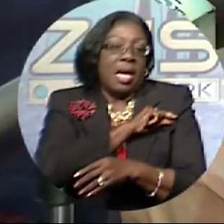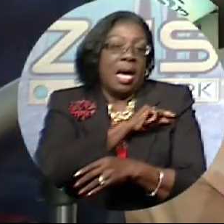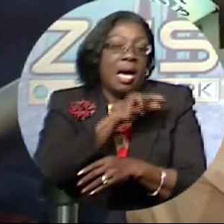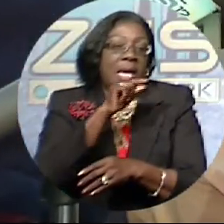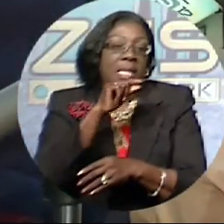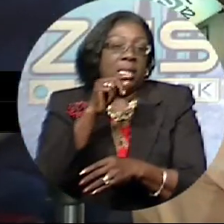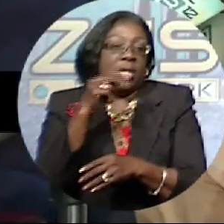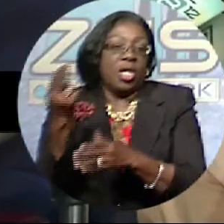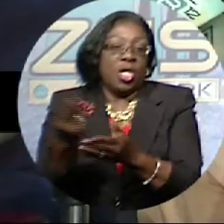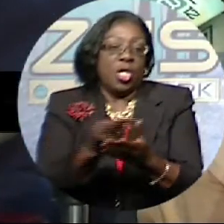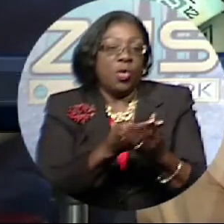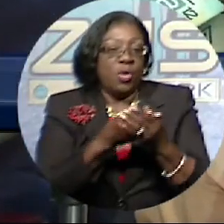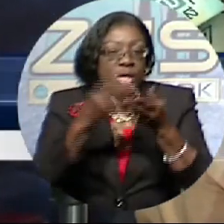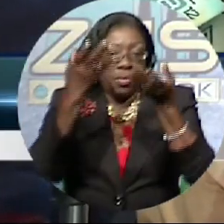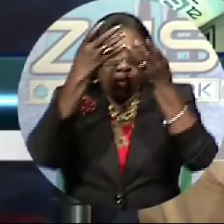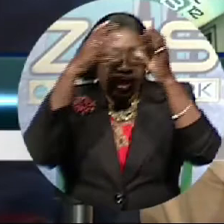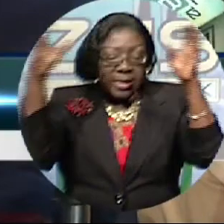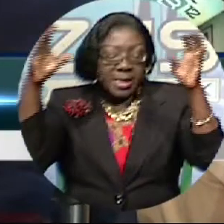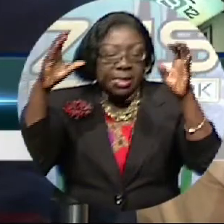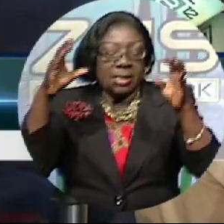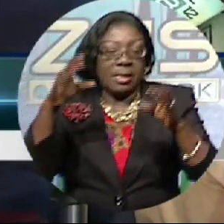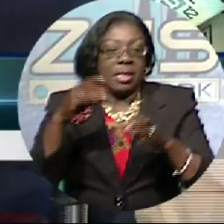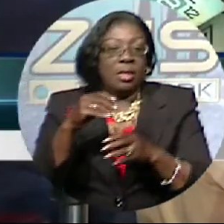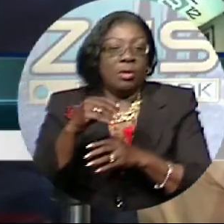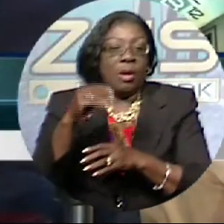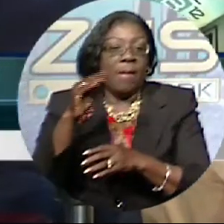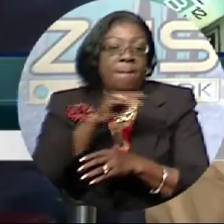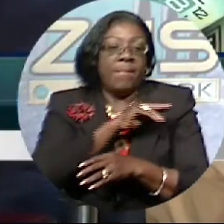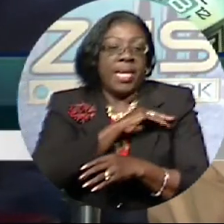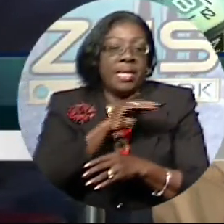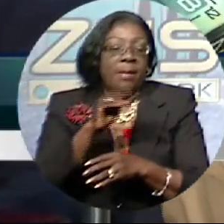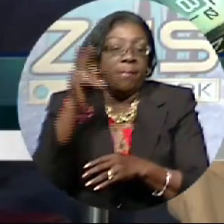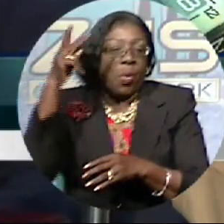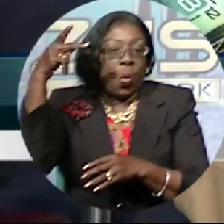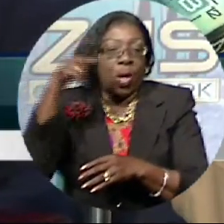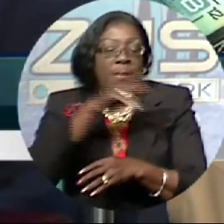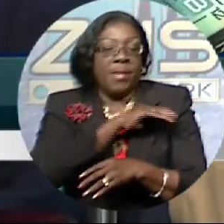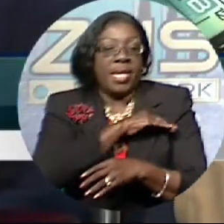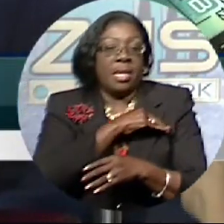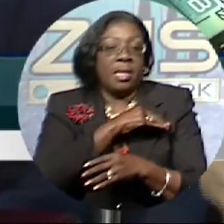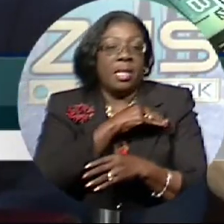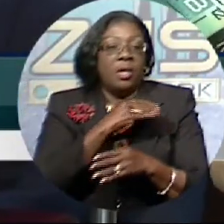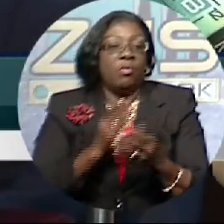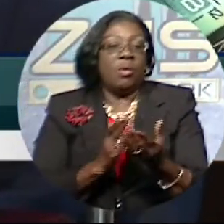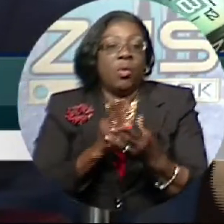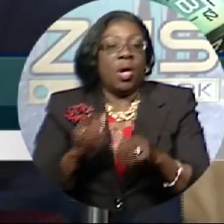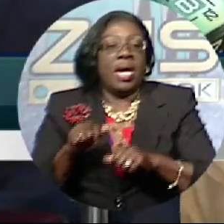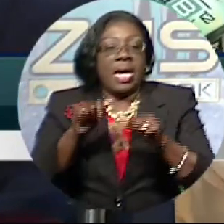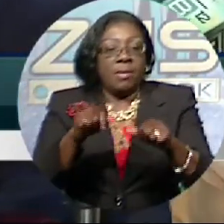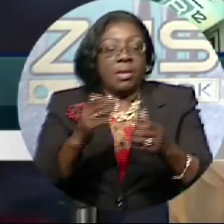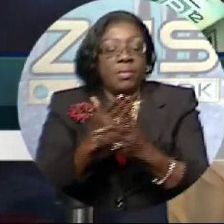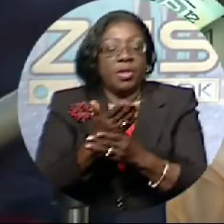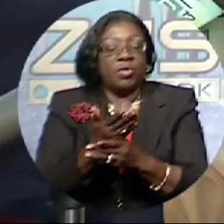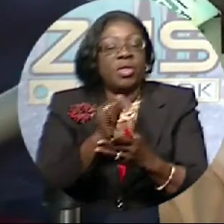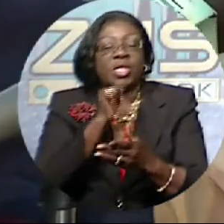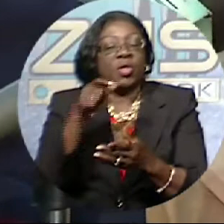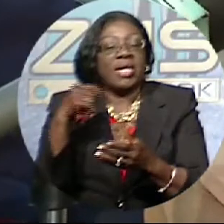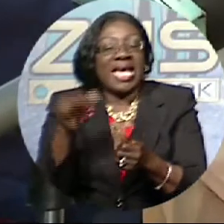got testy at times, but we was able to put it through. It's not everything we